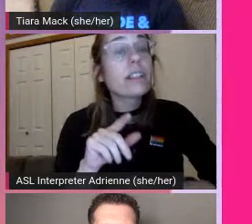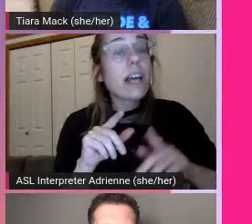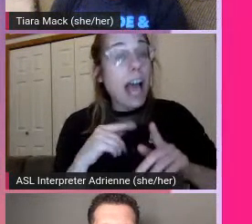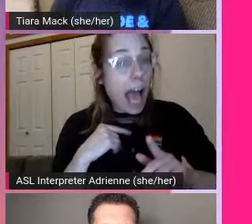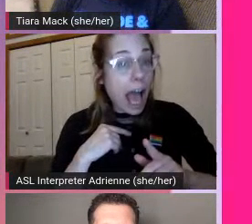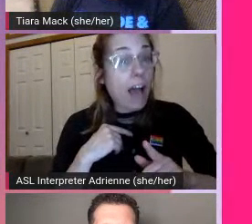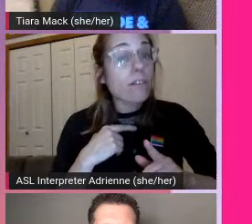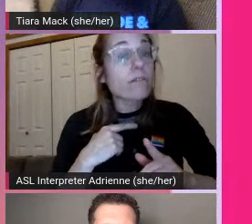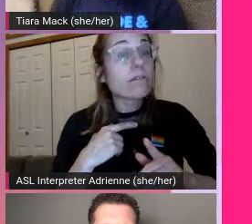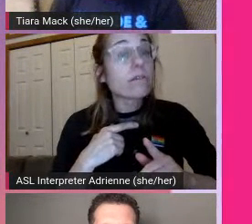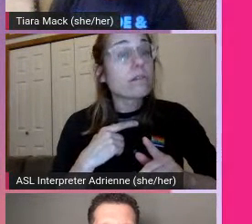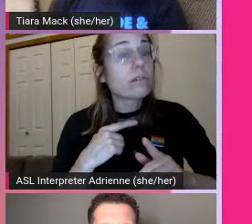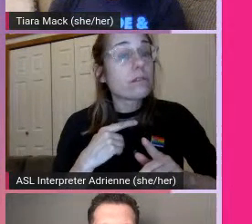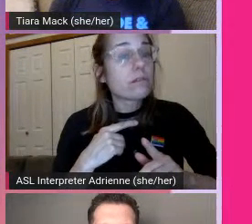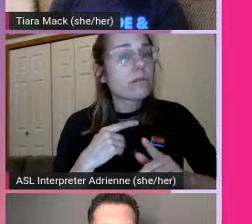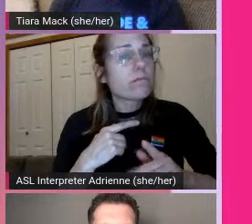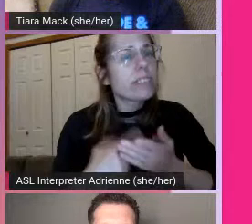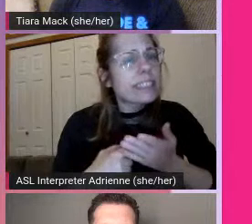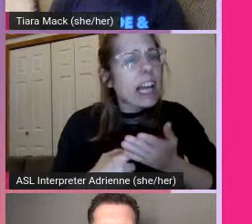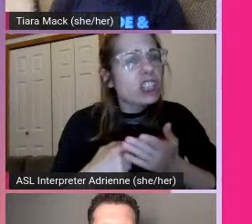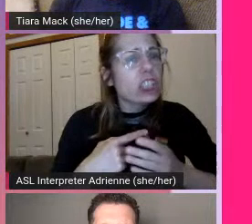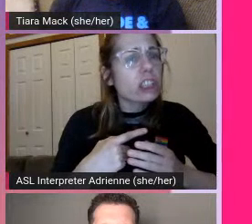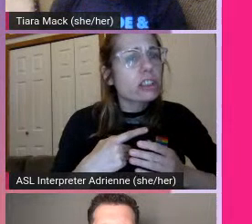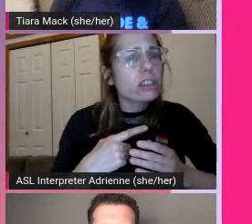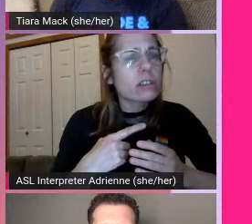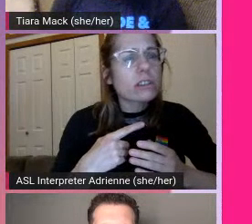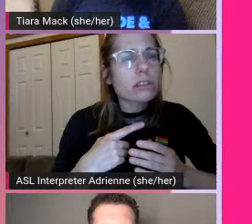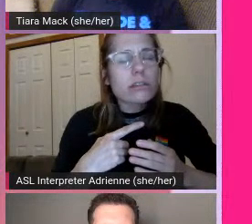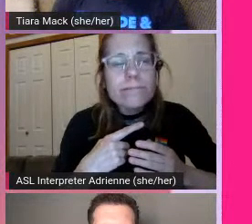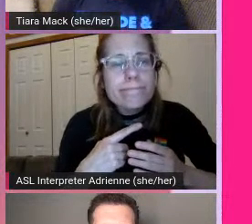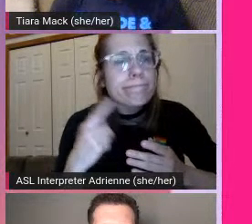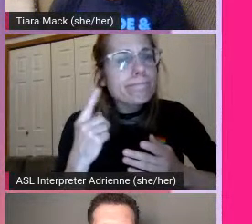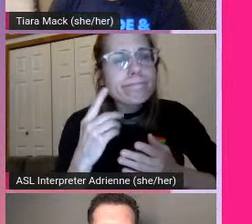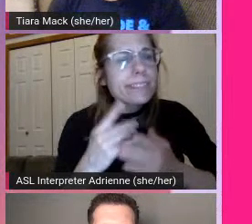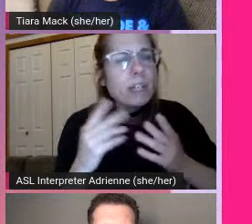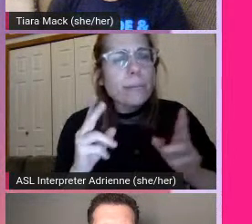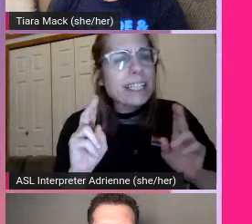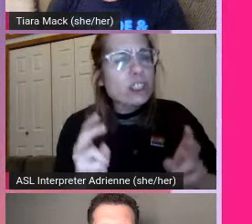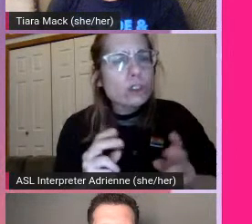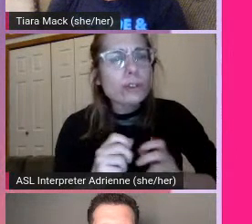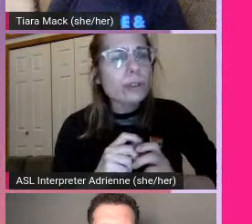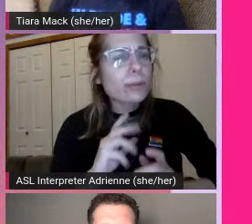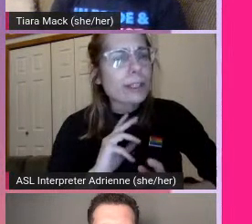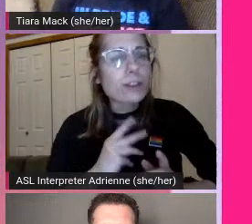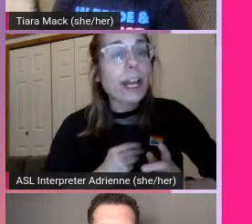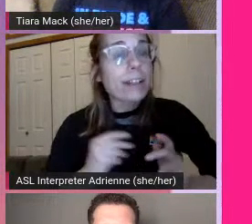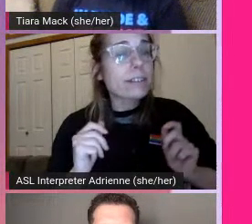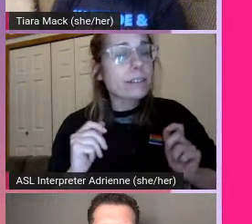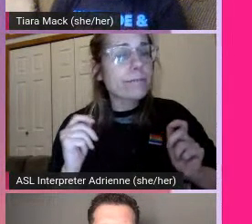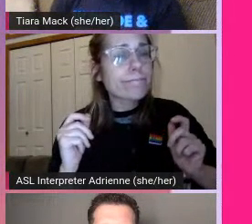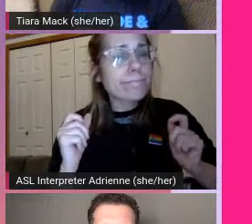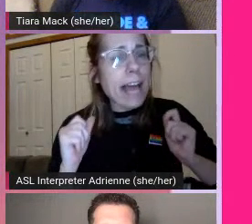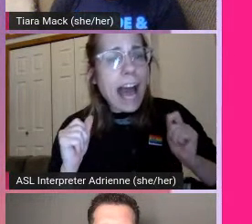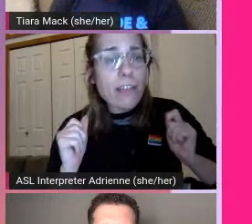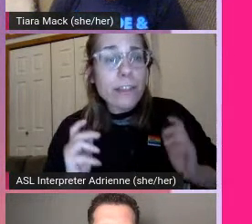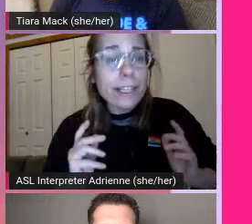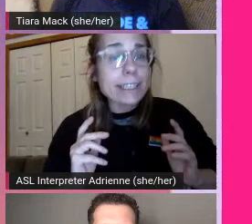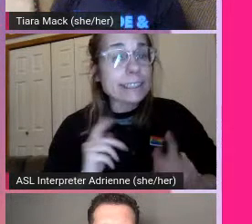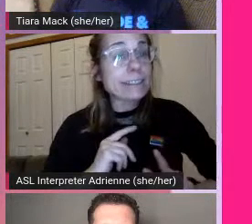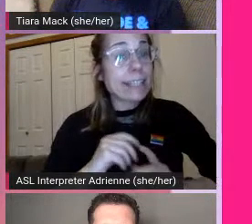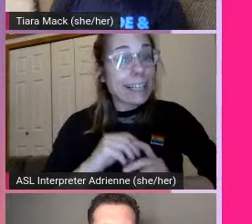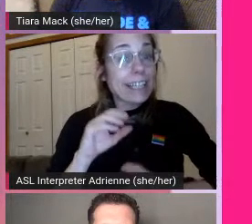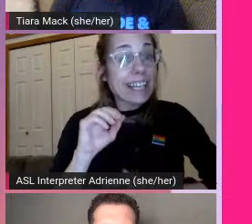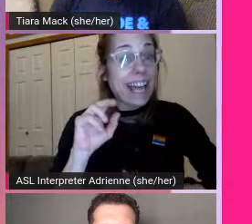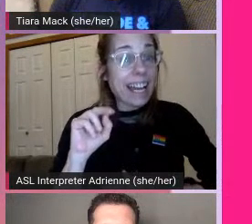schools in Connecticut, which can be really harmful. So those are some of the other issues besides what we talked about in the brief that are impacting Connecticut